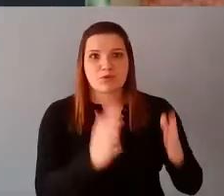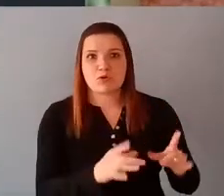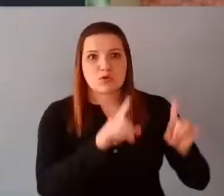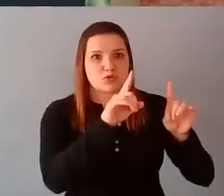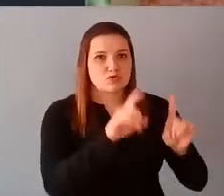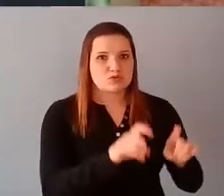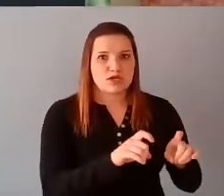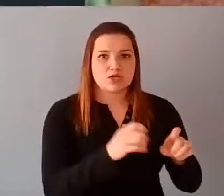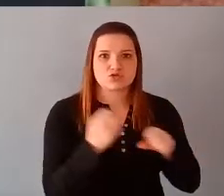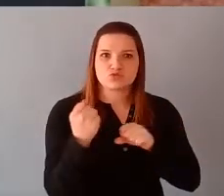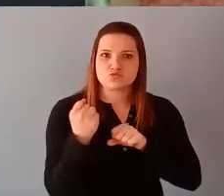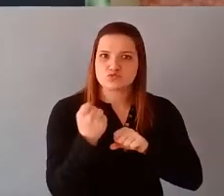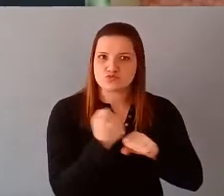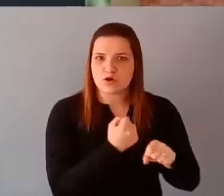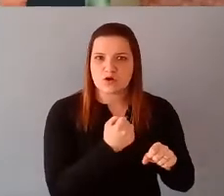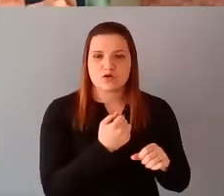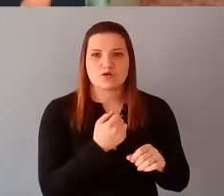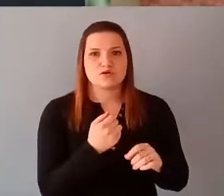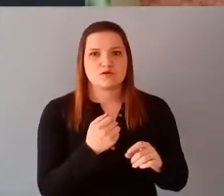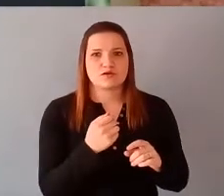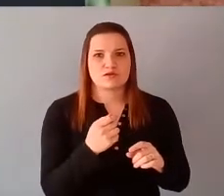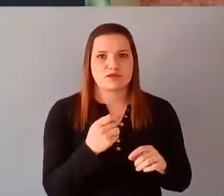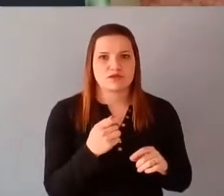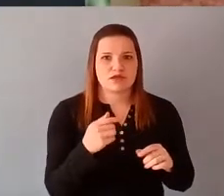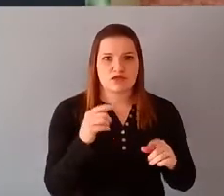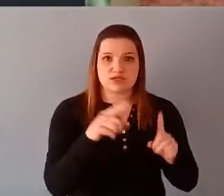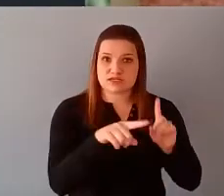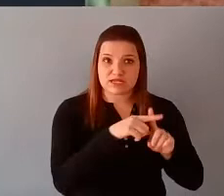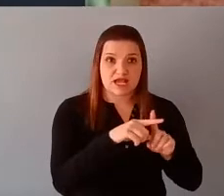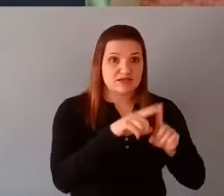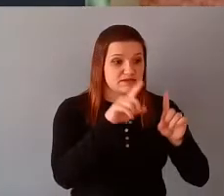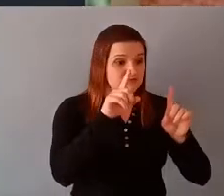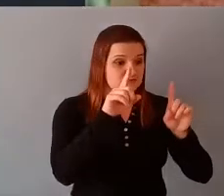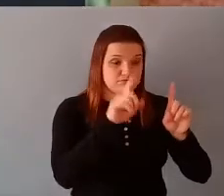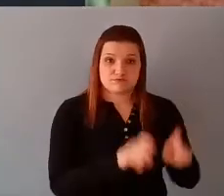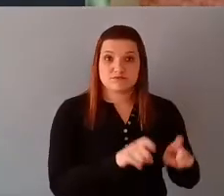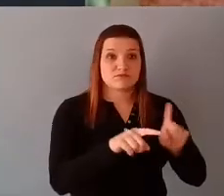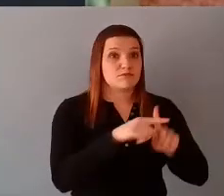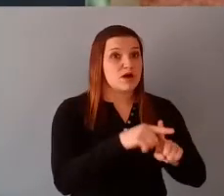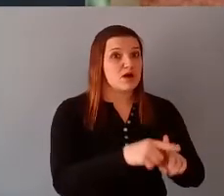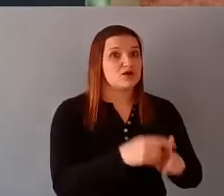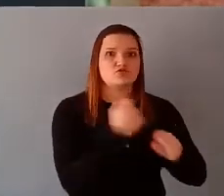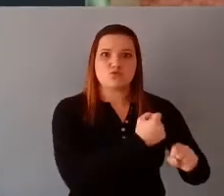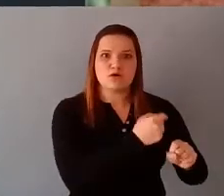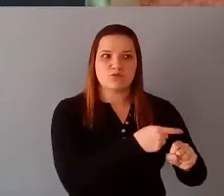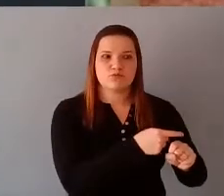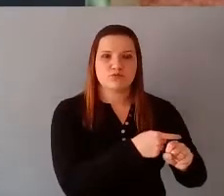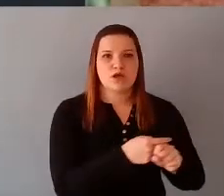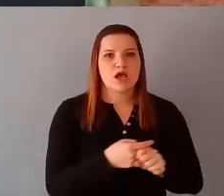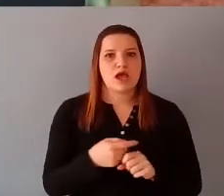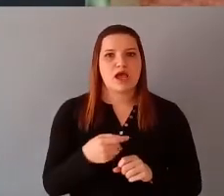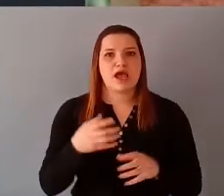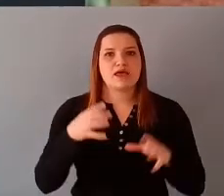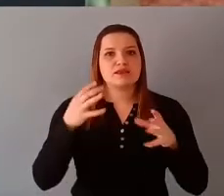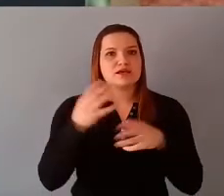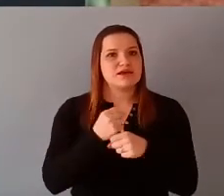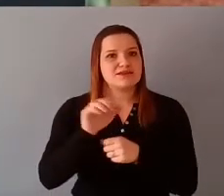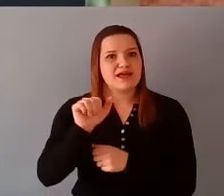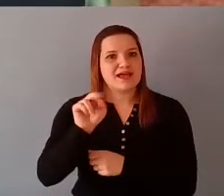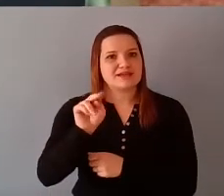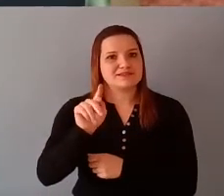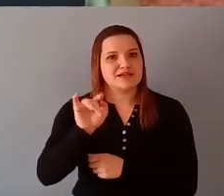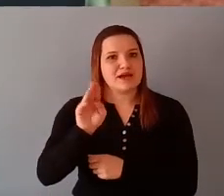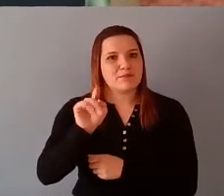very strongly that they were infected with COVID, but then several months later got the antibody test, the blood